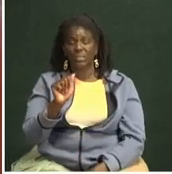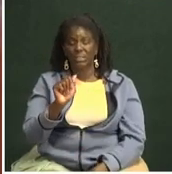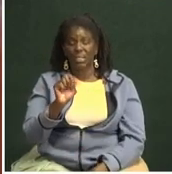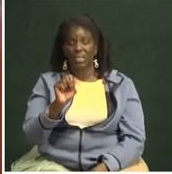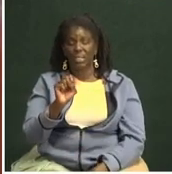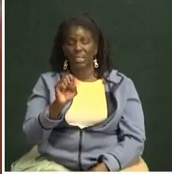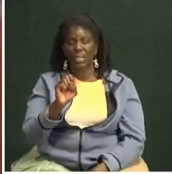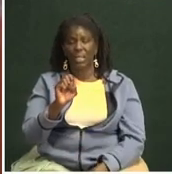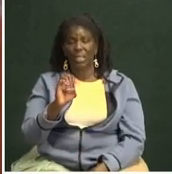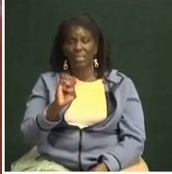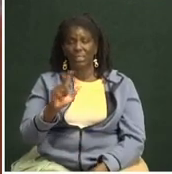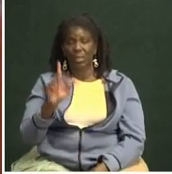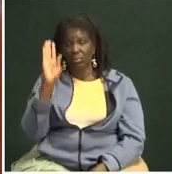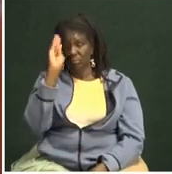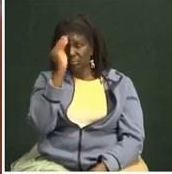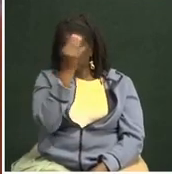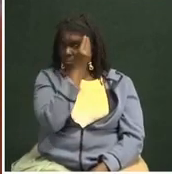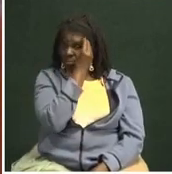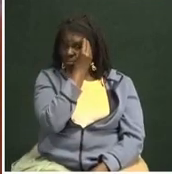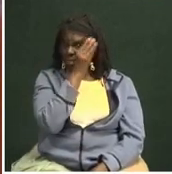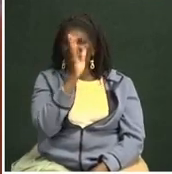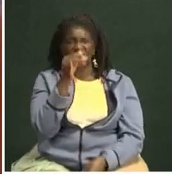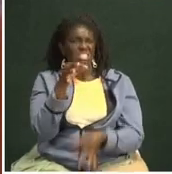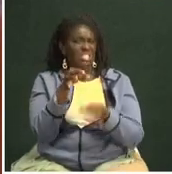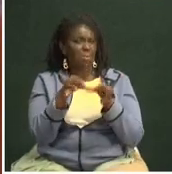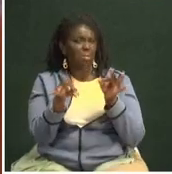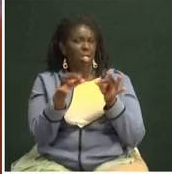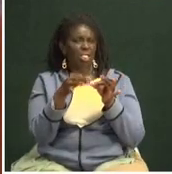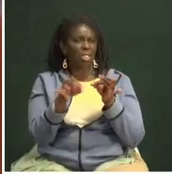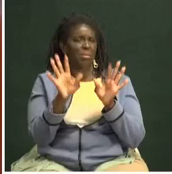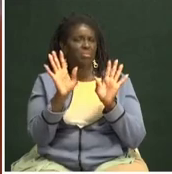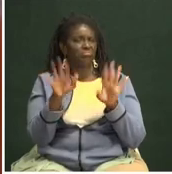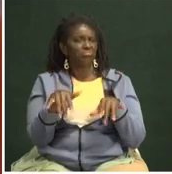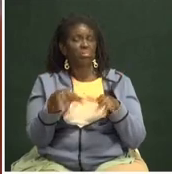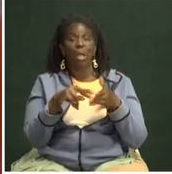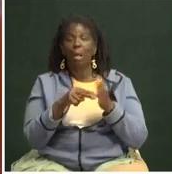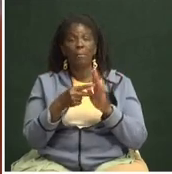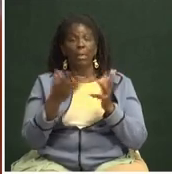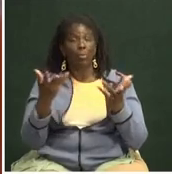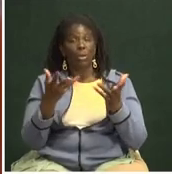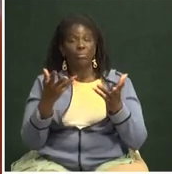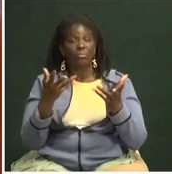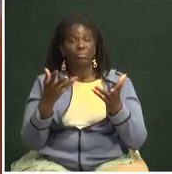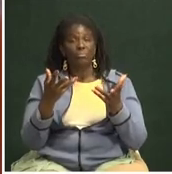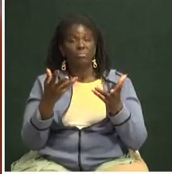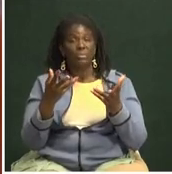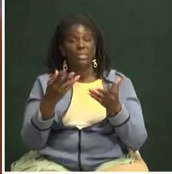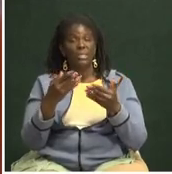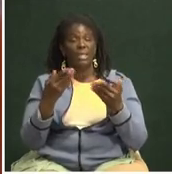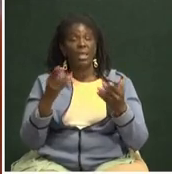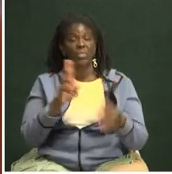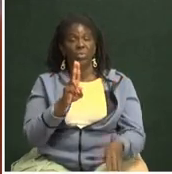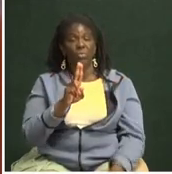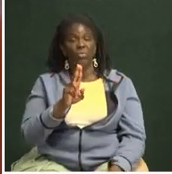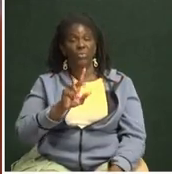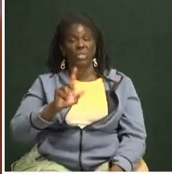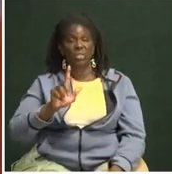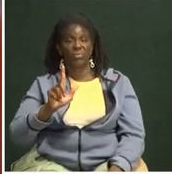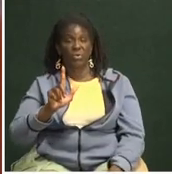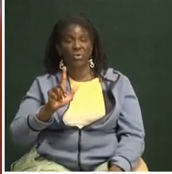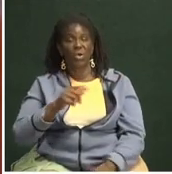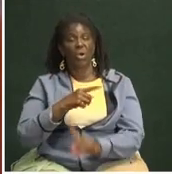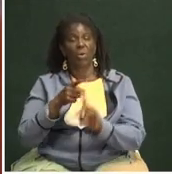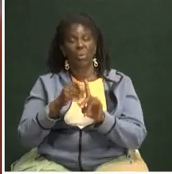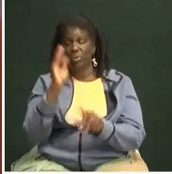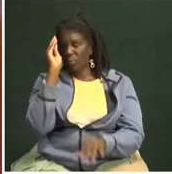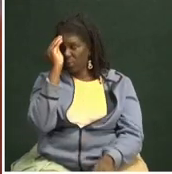from the right to the left, it's a simple move. What does it mean? At the University of La Verne, when you